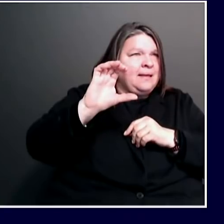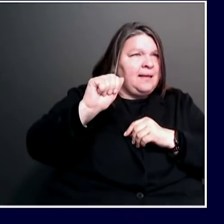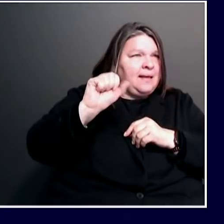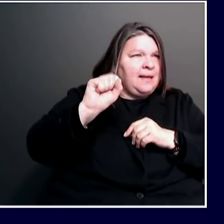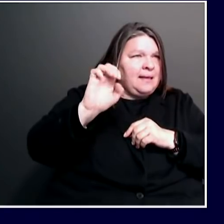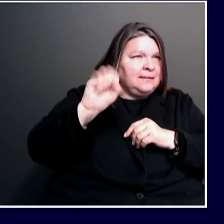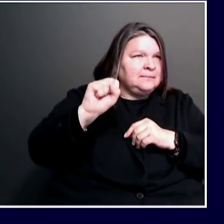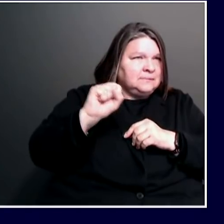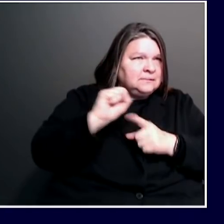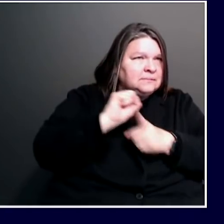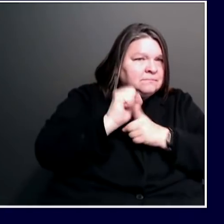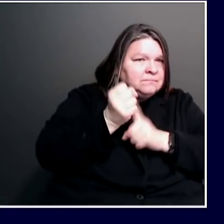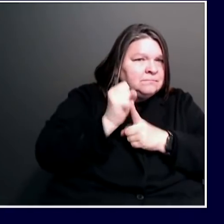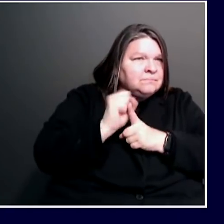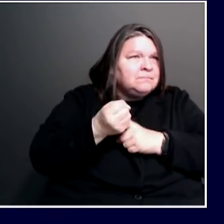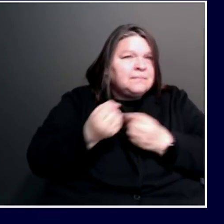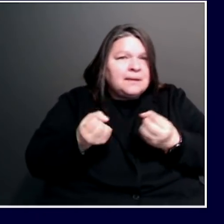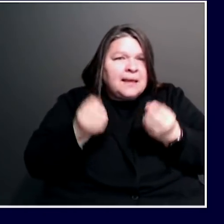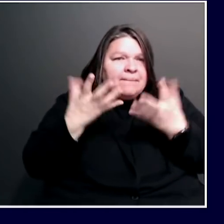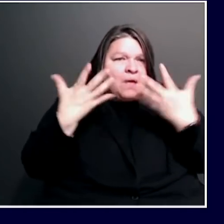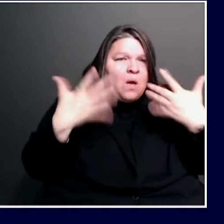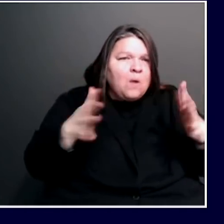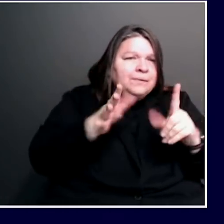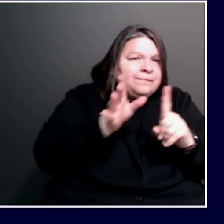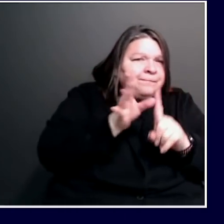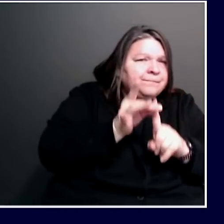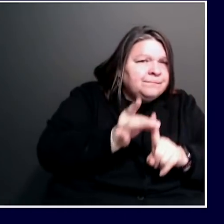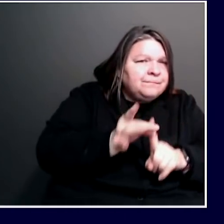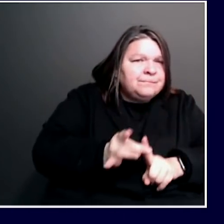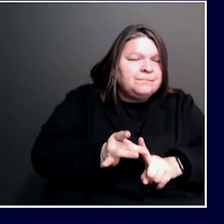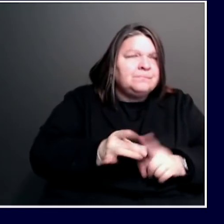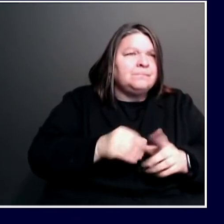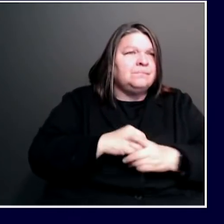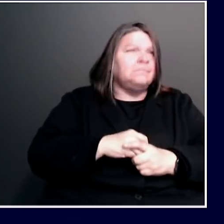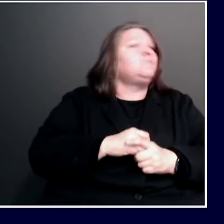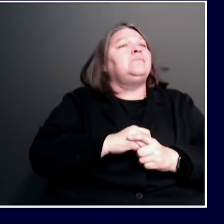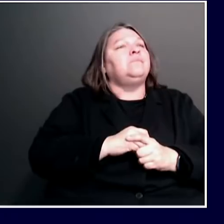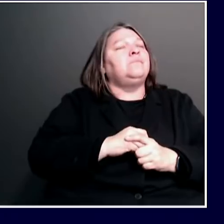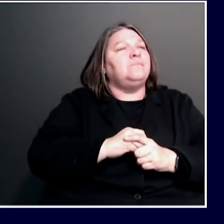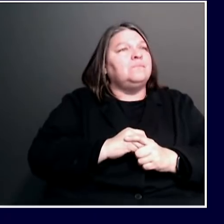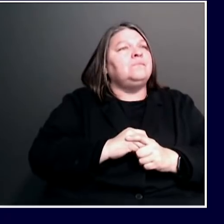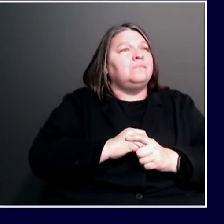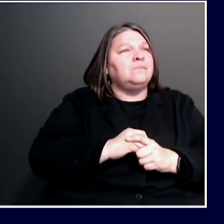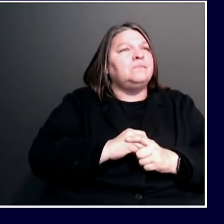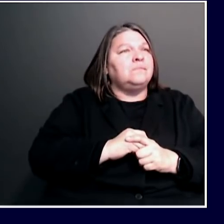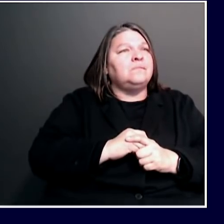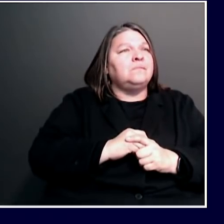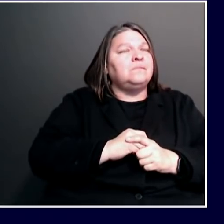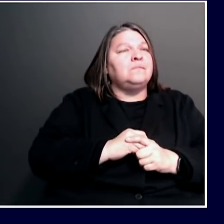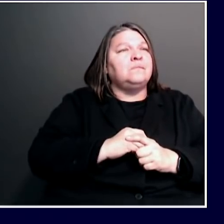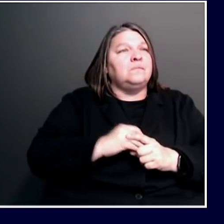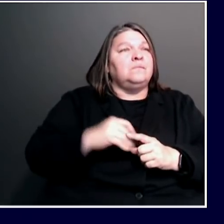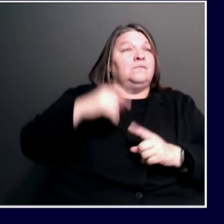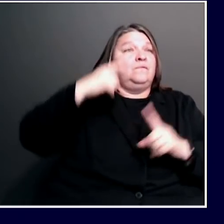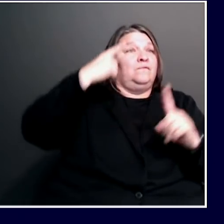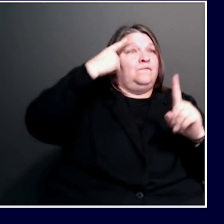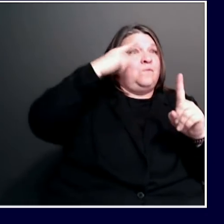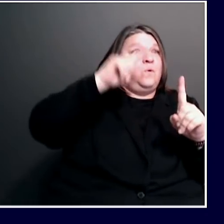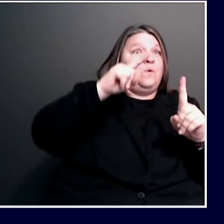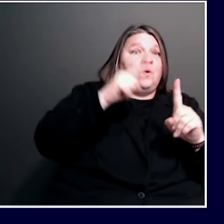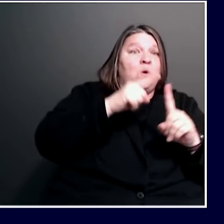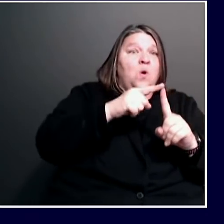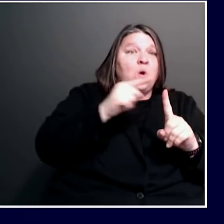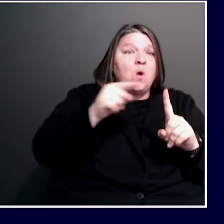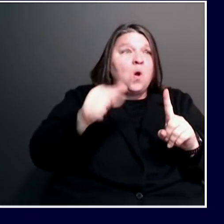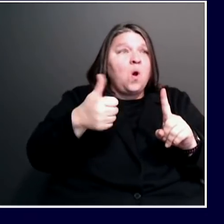and I think it will be welcomed by so many parents. But when it comes to what it means for other things that are part of our mitigation